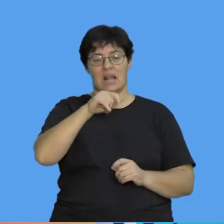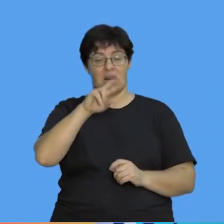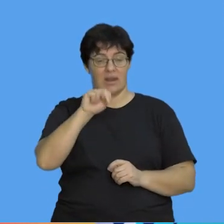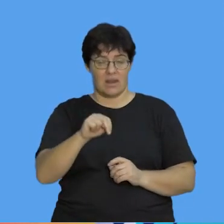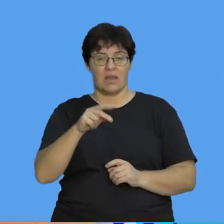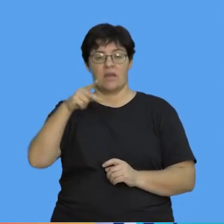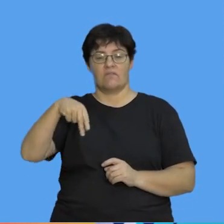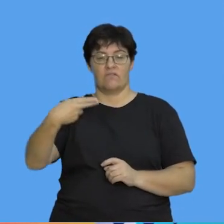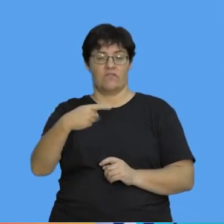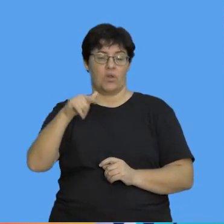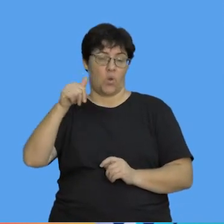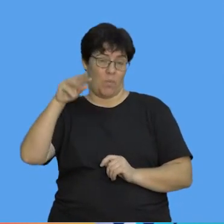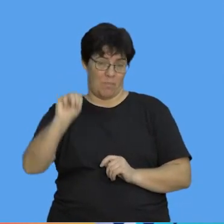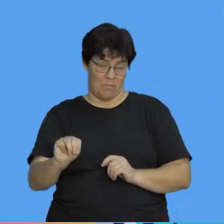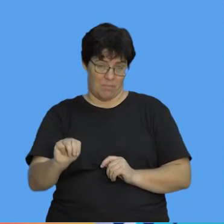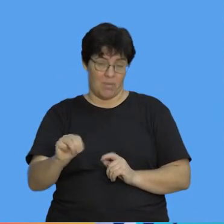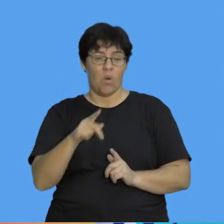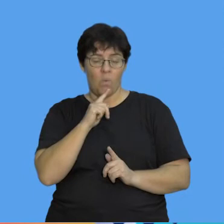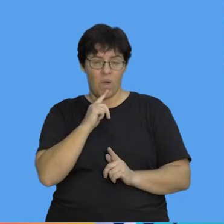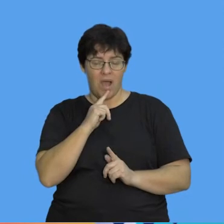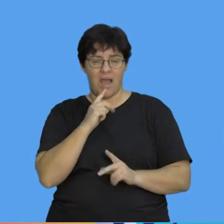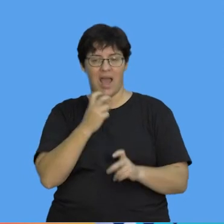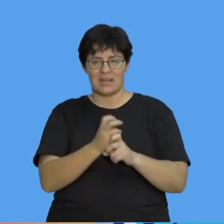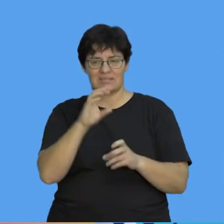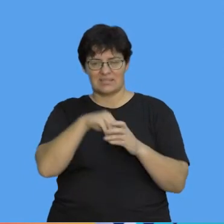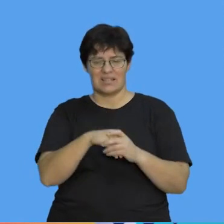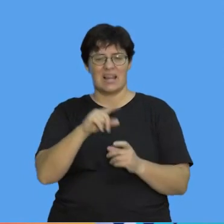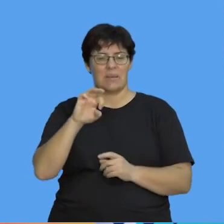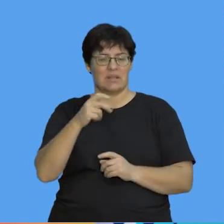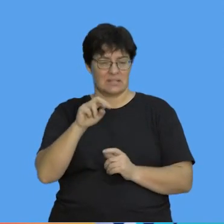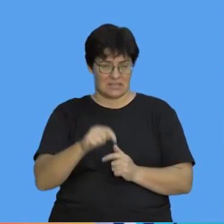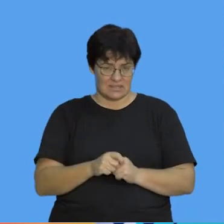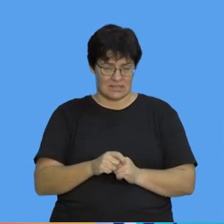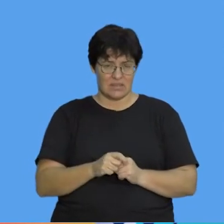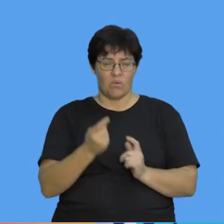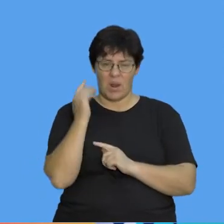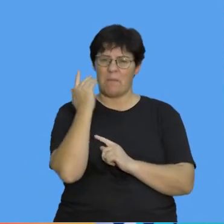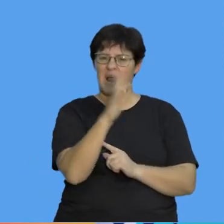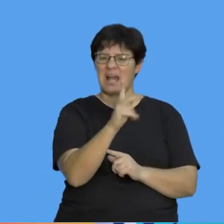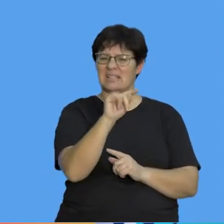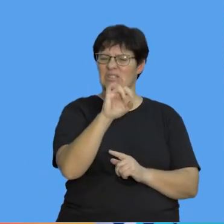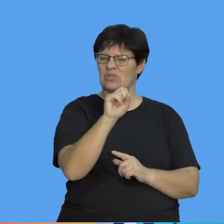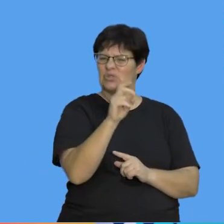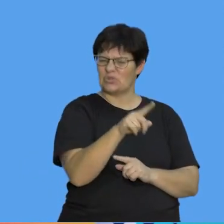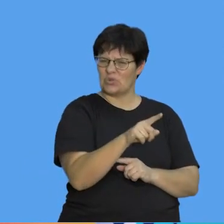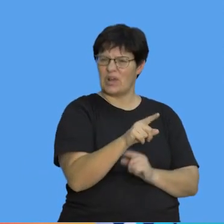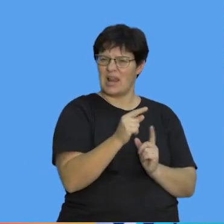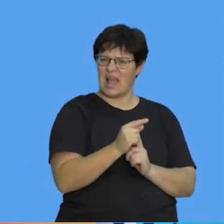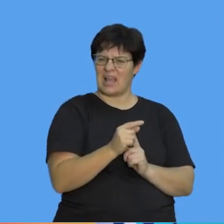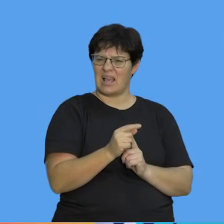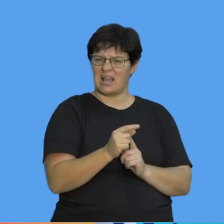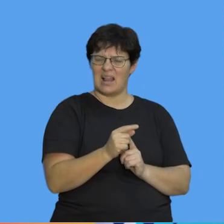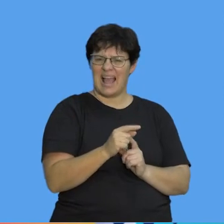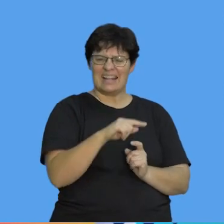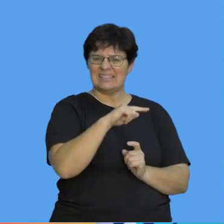also xylem and phloem are made up of hard lignin. Don't know if you can remember when you might have done plant tissue, right? That's